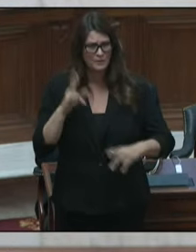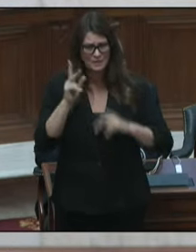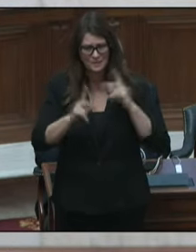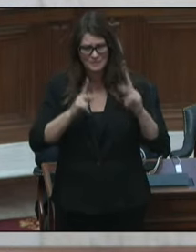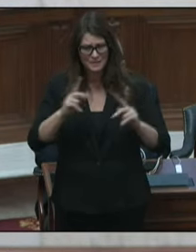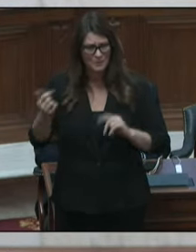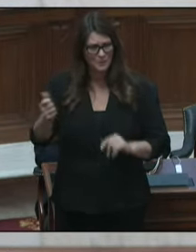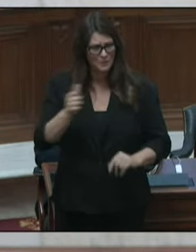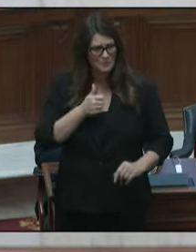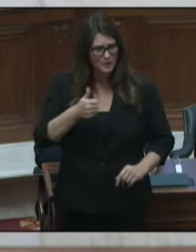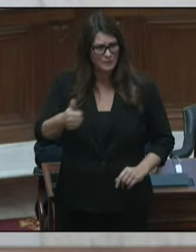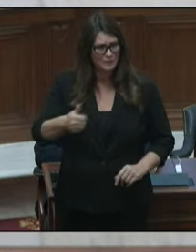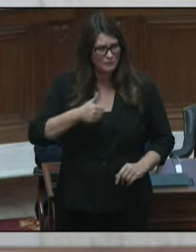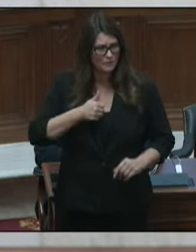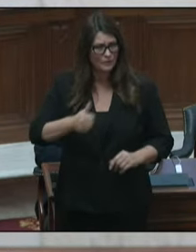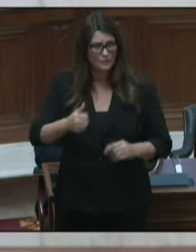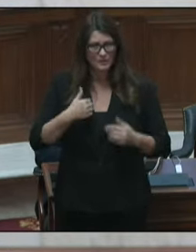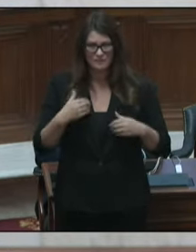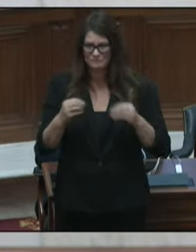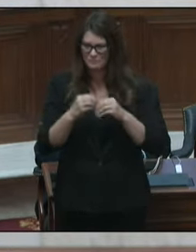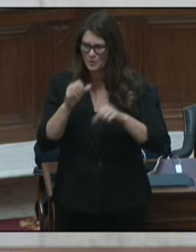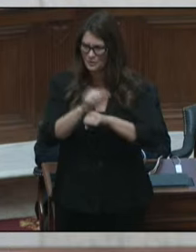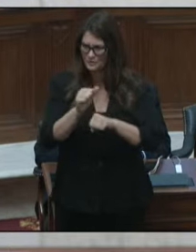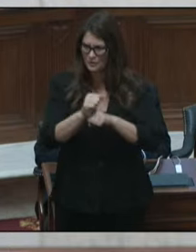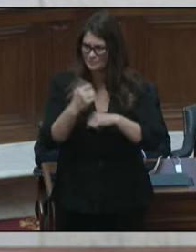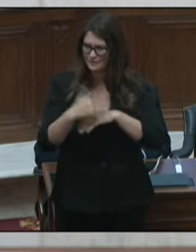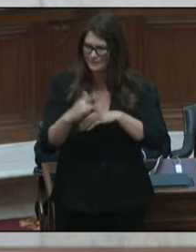us jobs like you can't imagine.